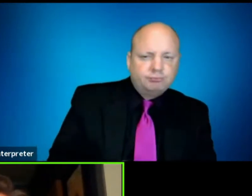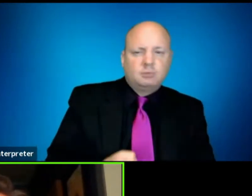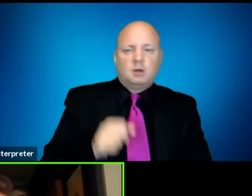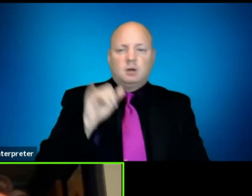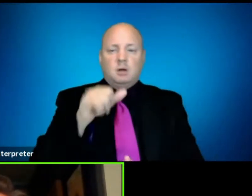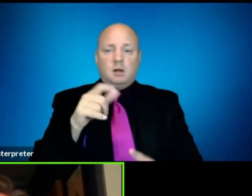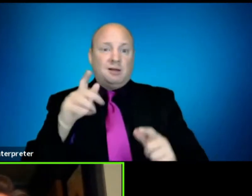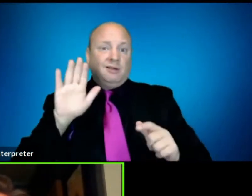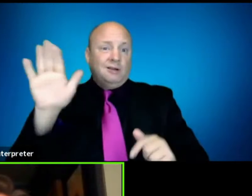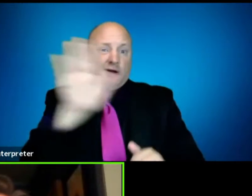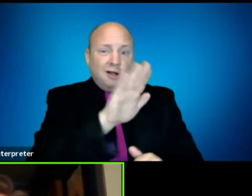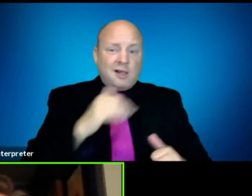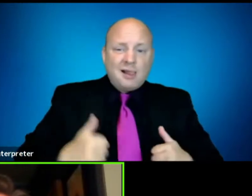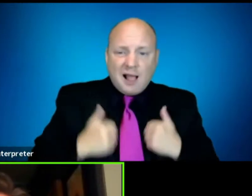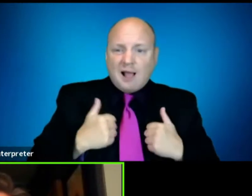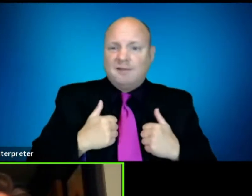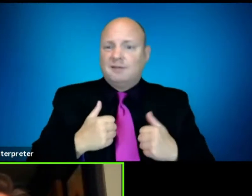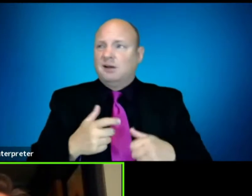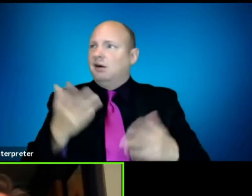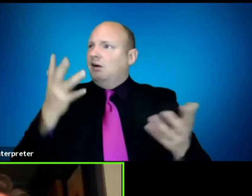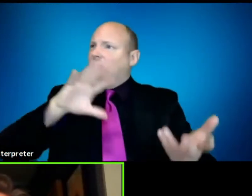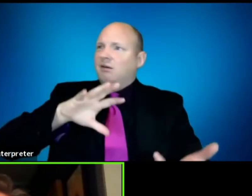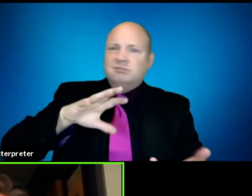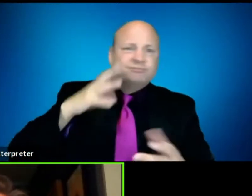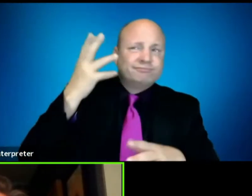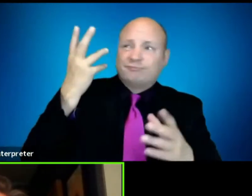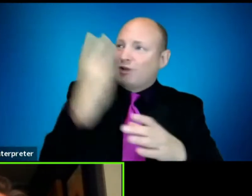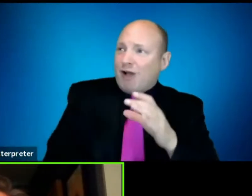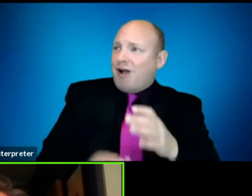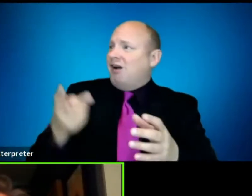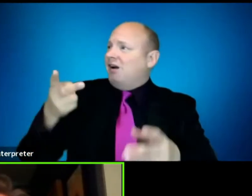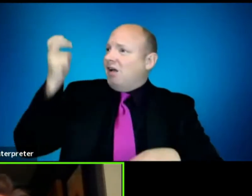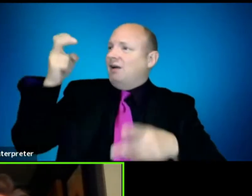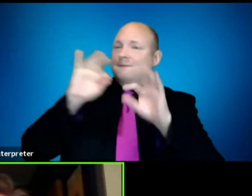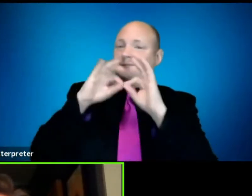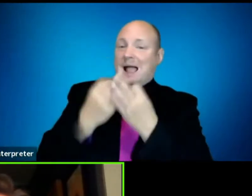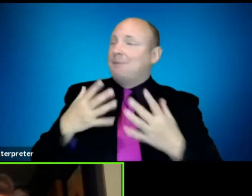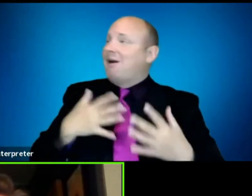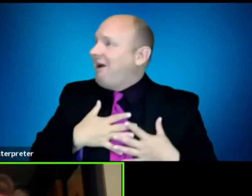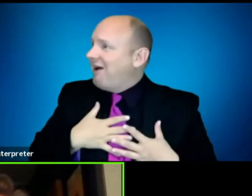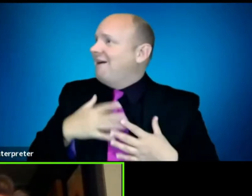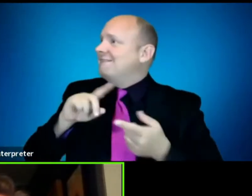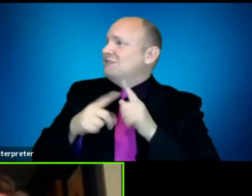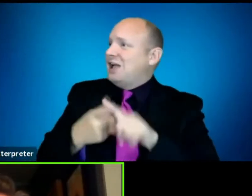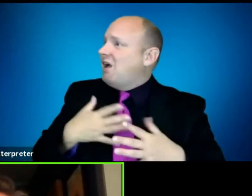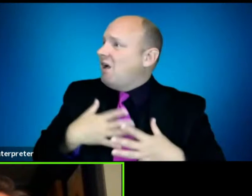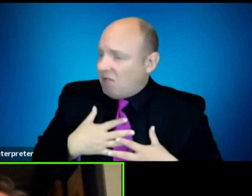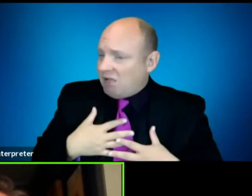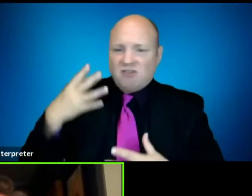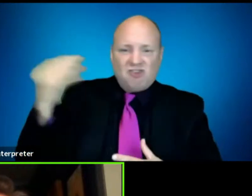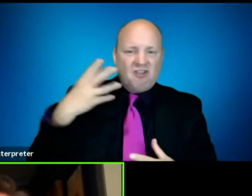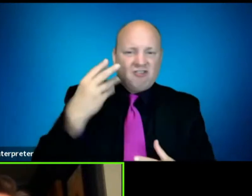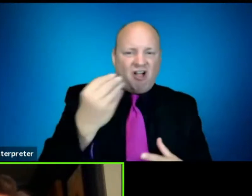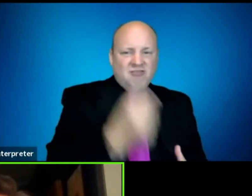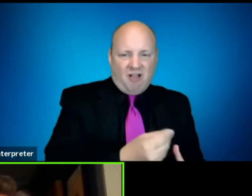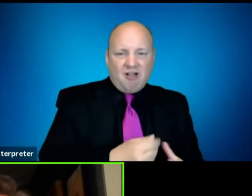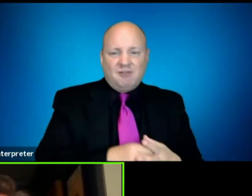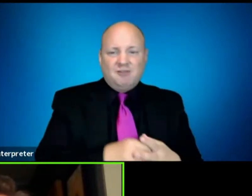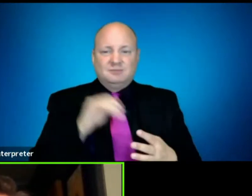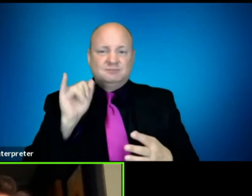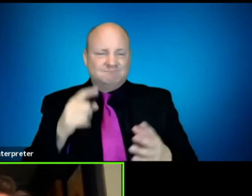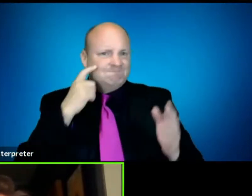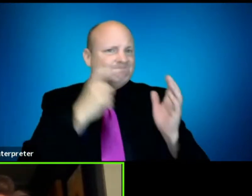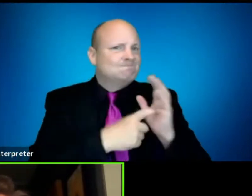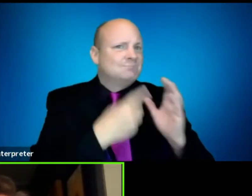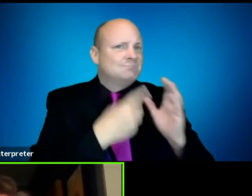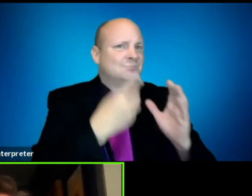Every Oregonian life lost is a tragedy. But as we see younger people dying from this disease, that just compounds the